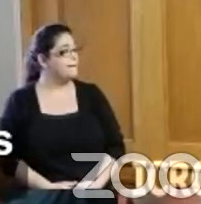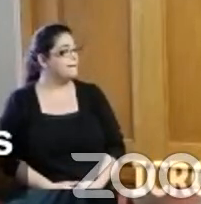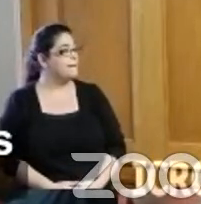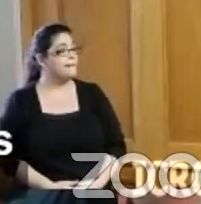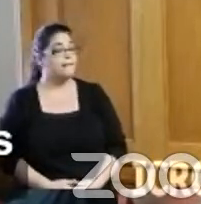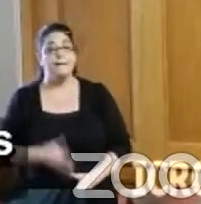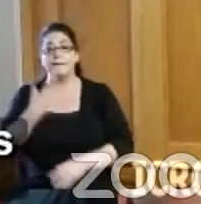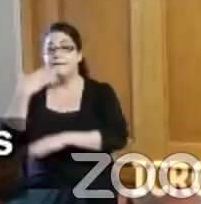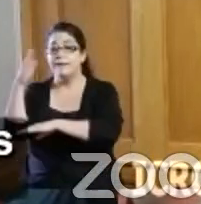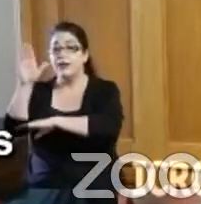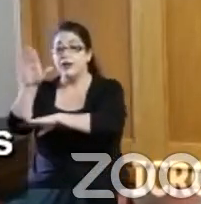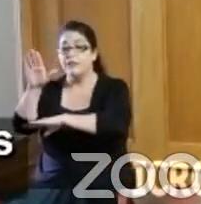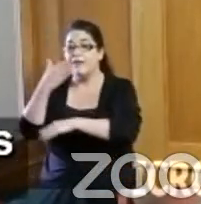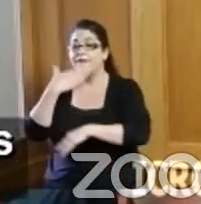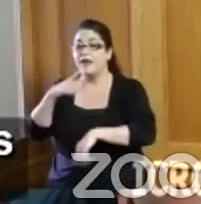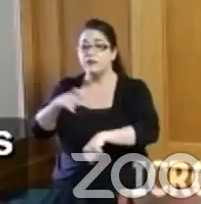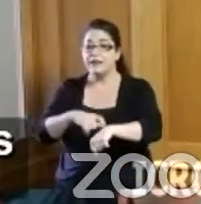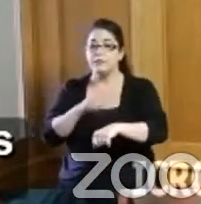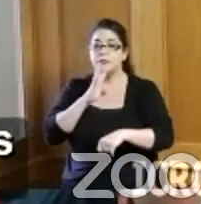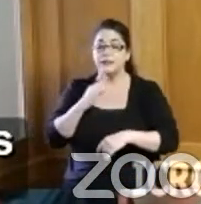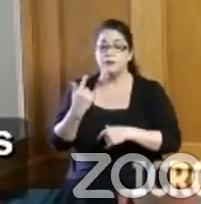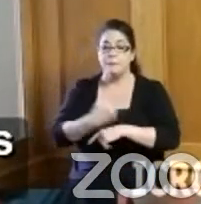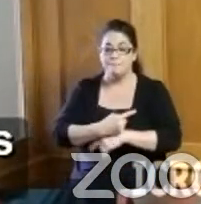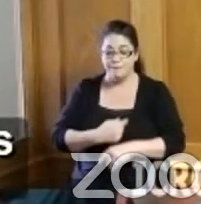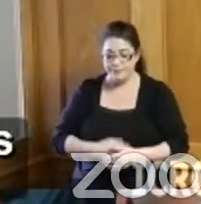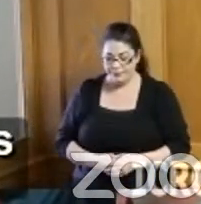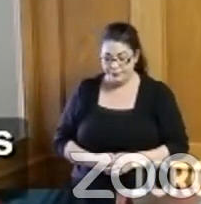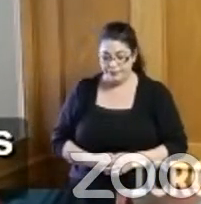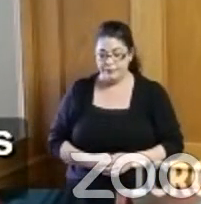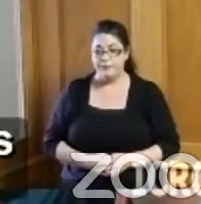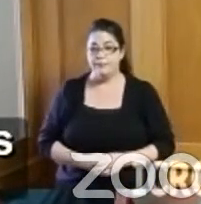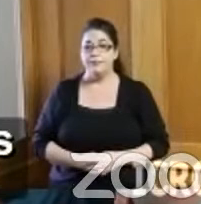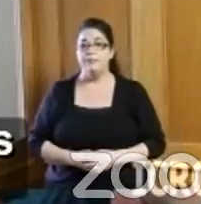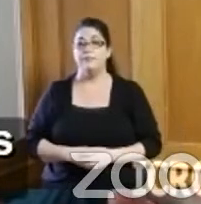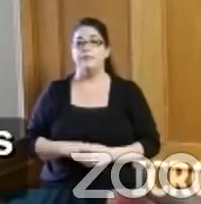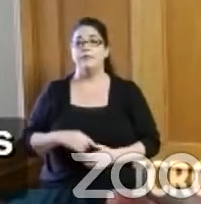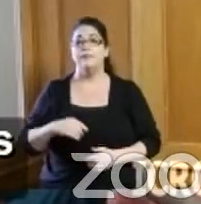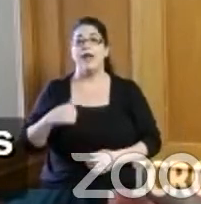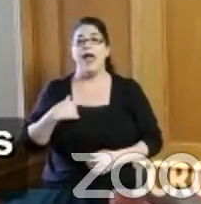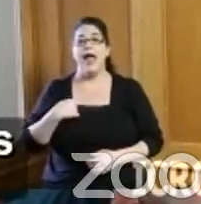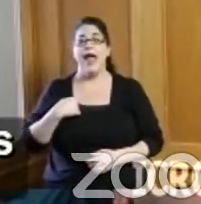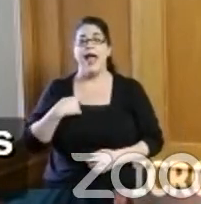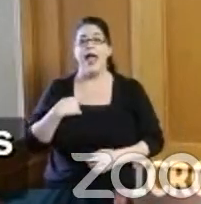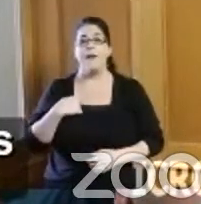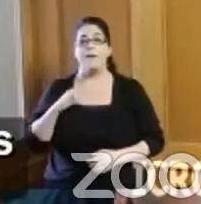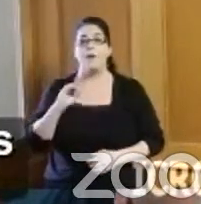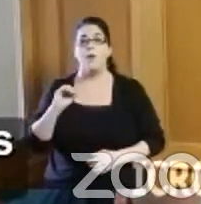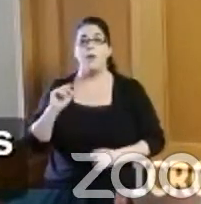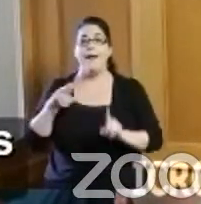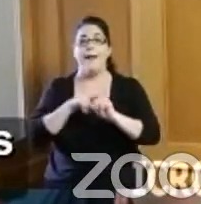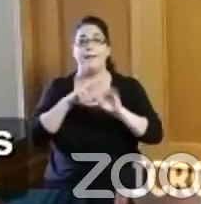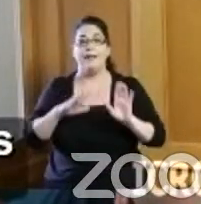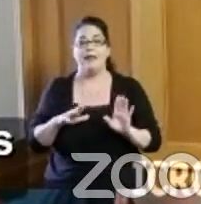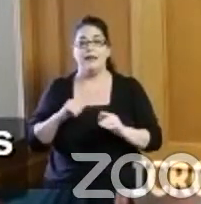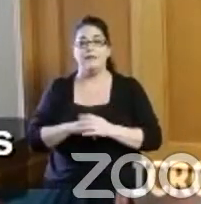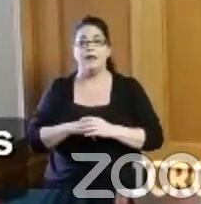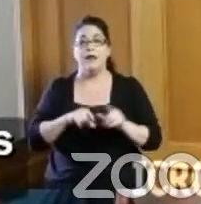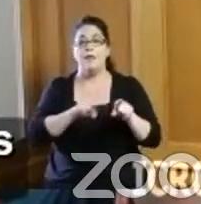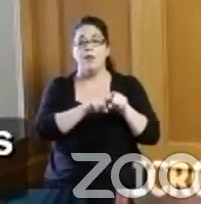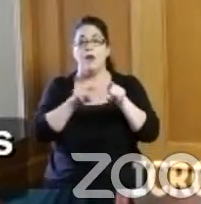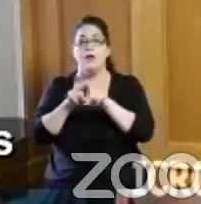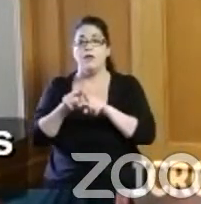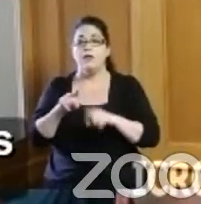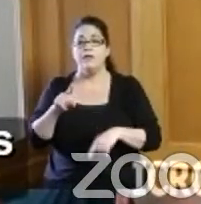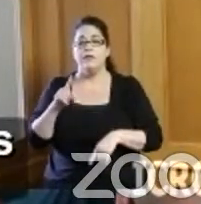Good afternoon. Good afternoon. Thank you for the time to speak. My name is Cleet Benkin. I am a co-applicant. I'm also a